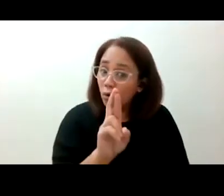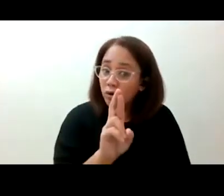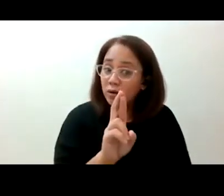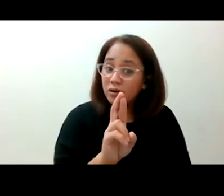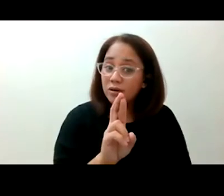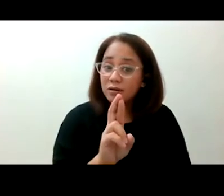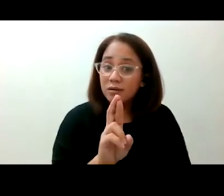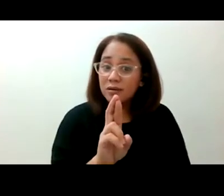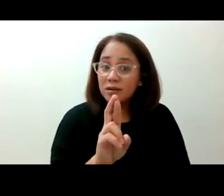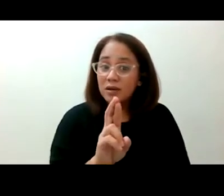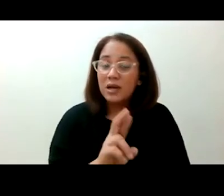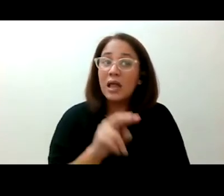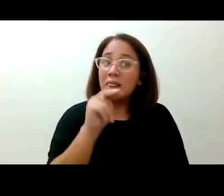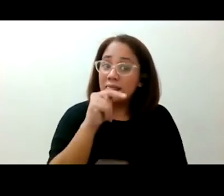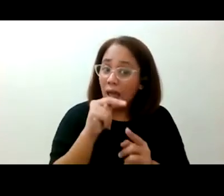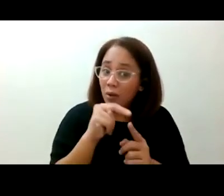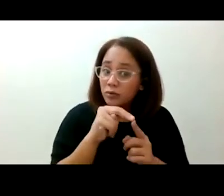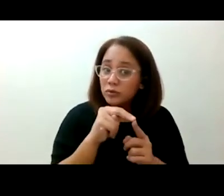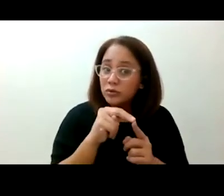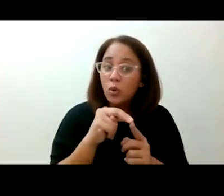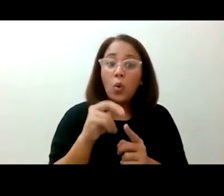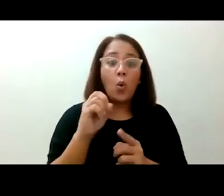a noun or a number?